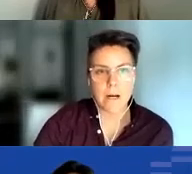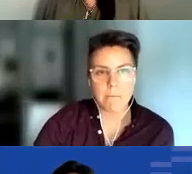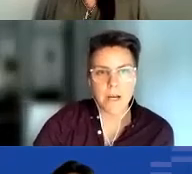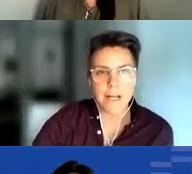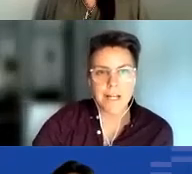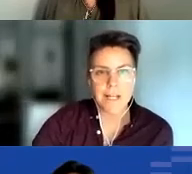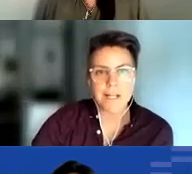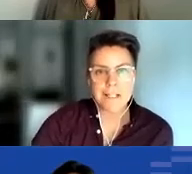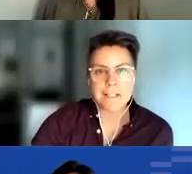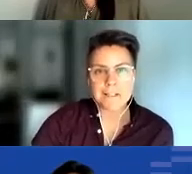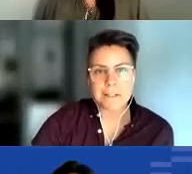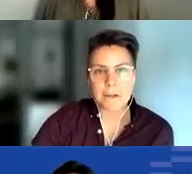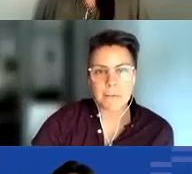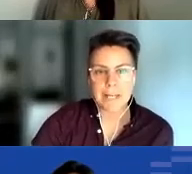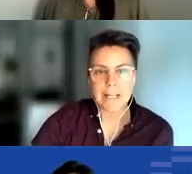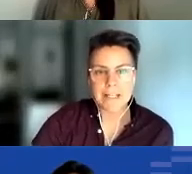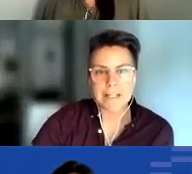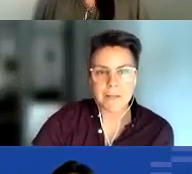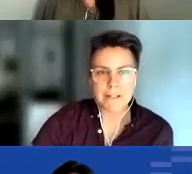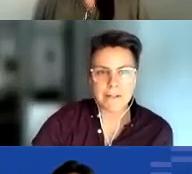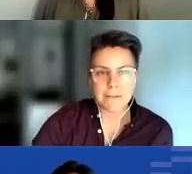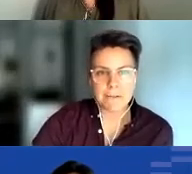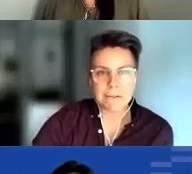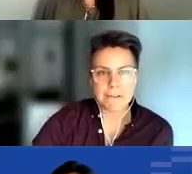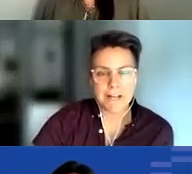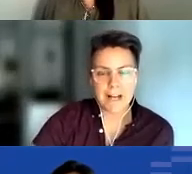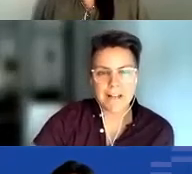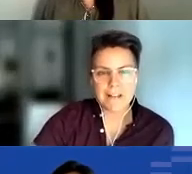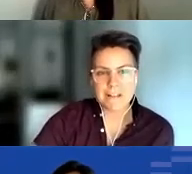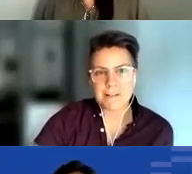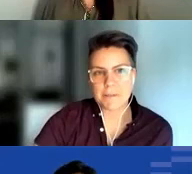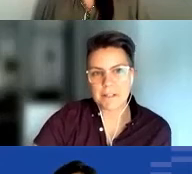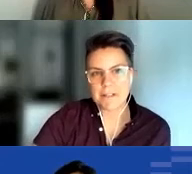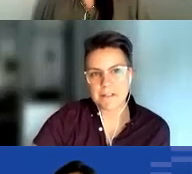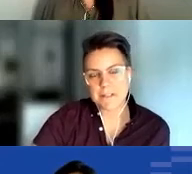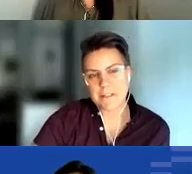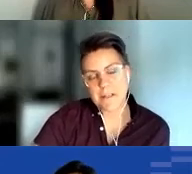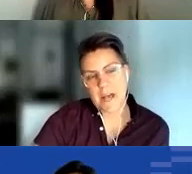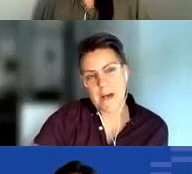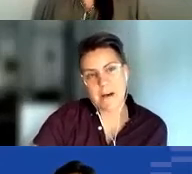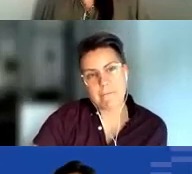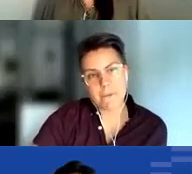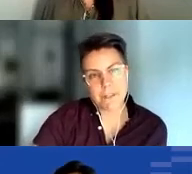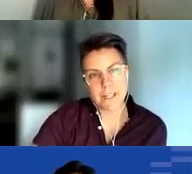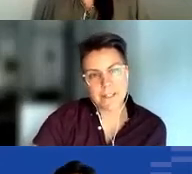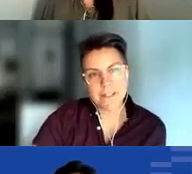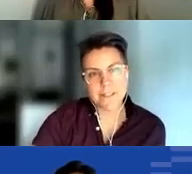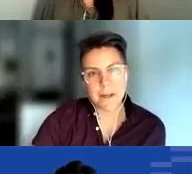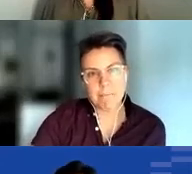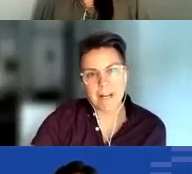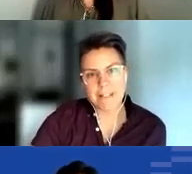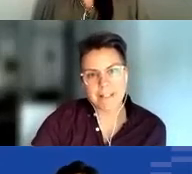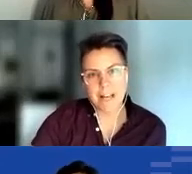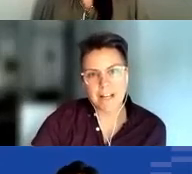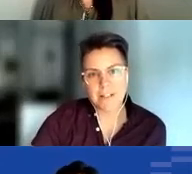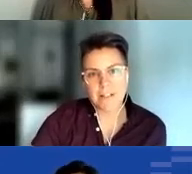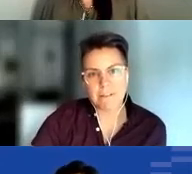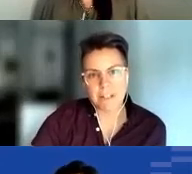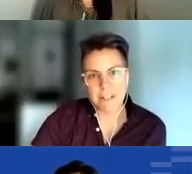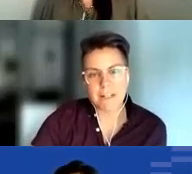Labrador. So we can't speak to the experiences of Newfoundlanders,